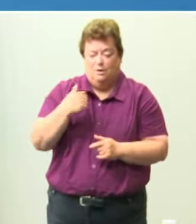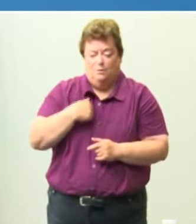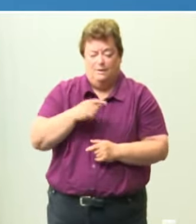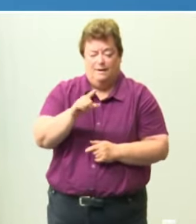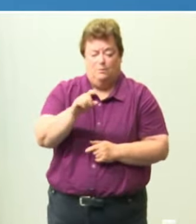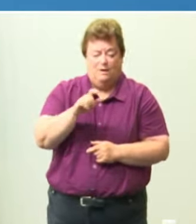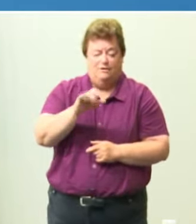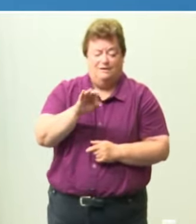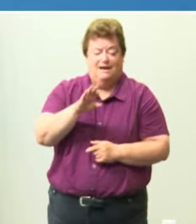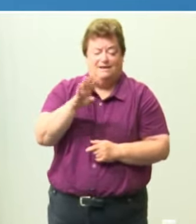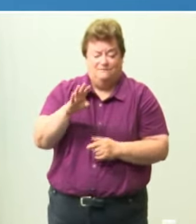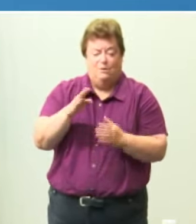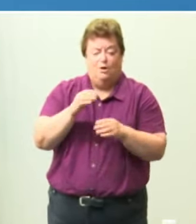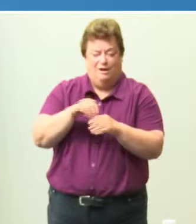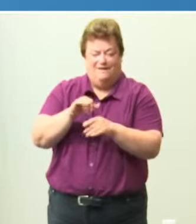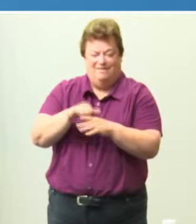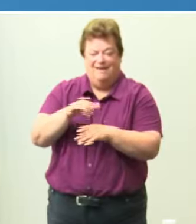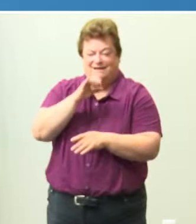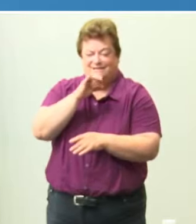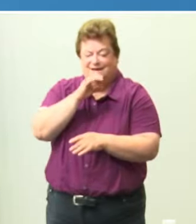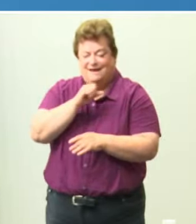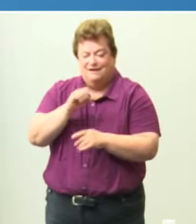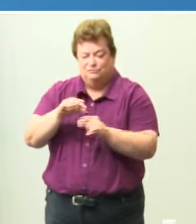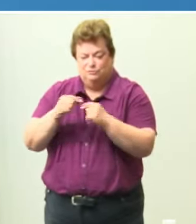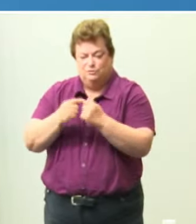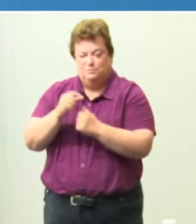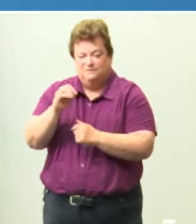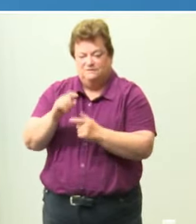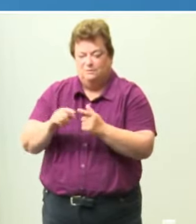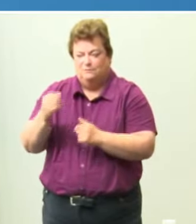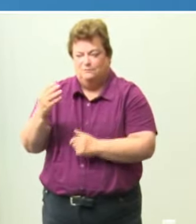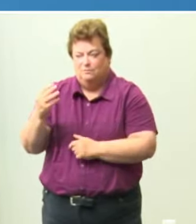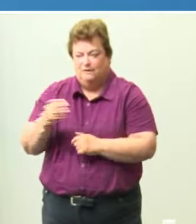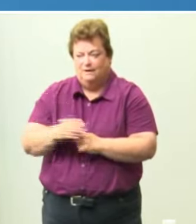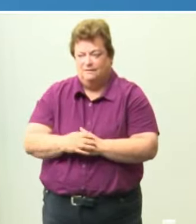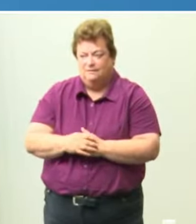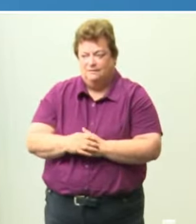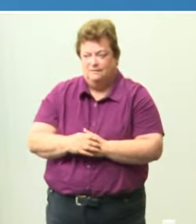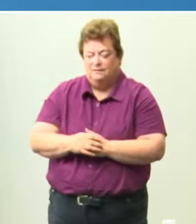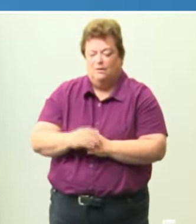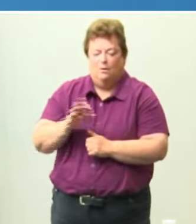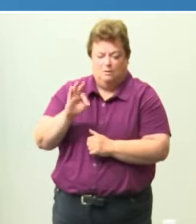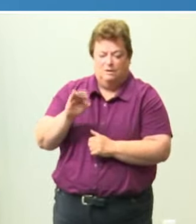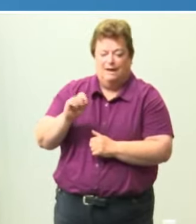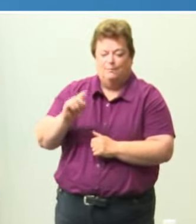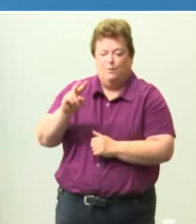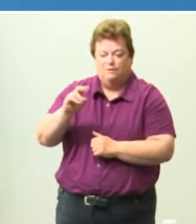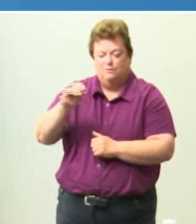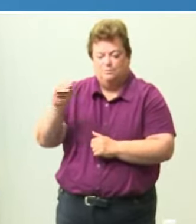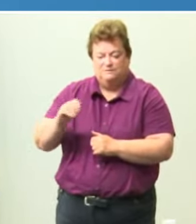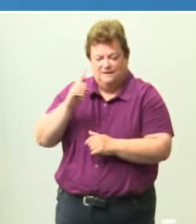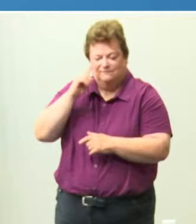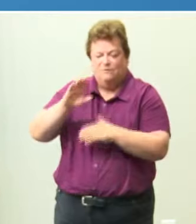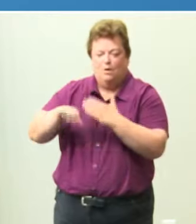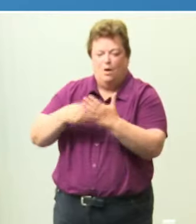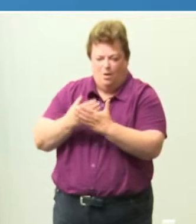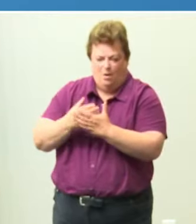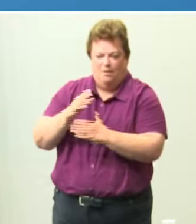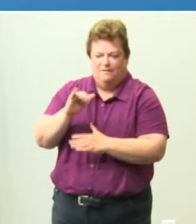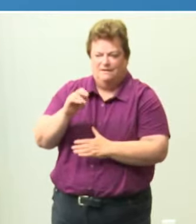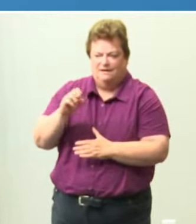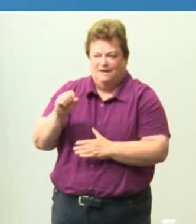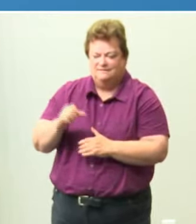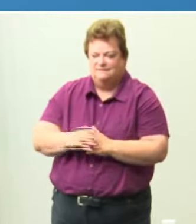194 cases that week, or 9.2% of all cases. Last week